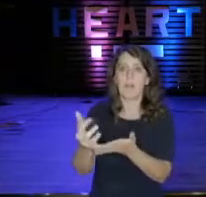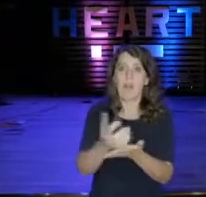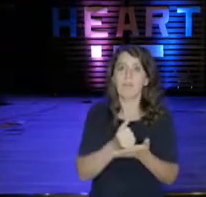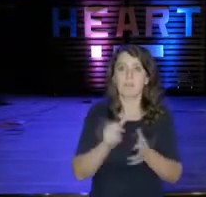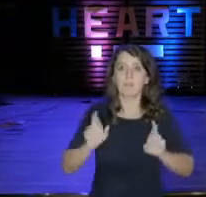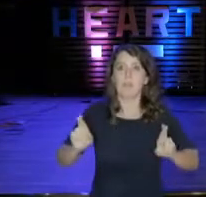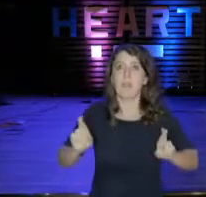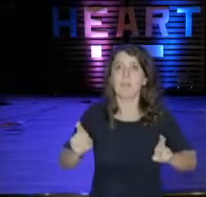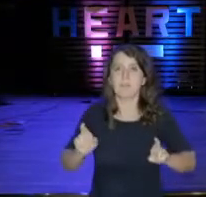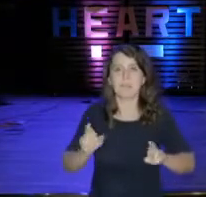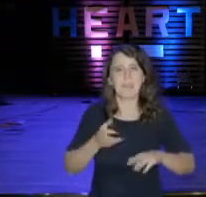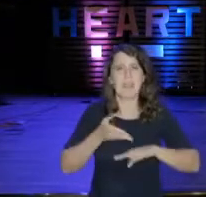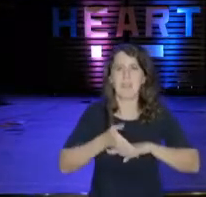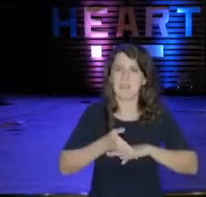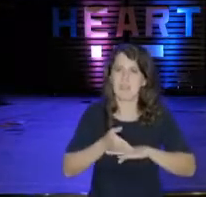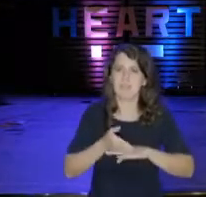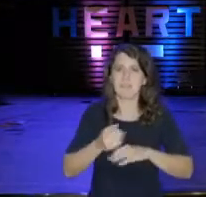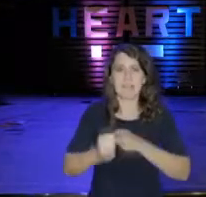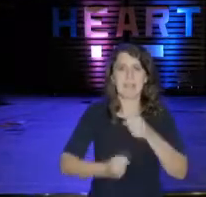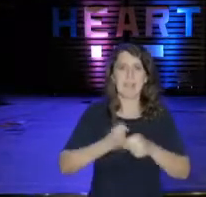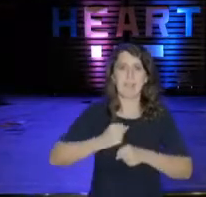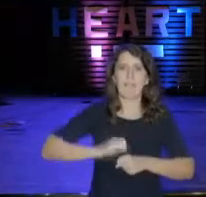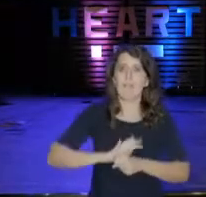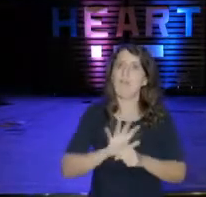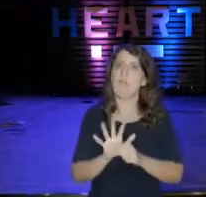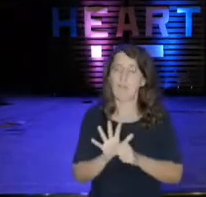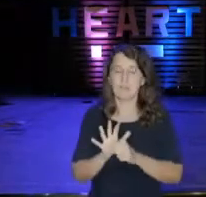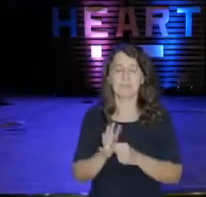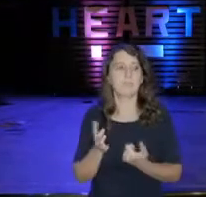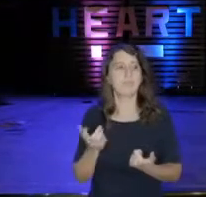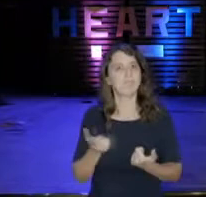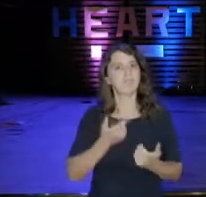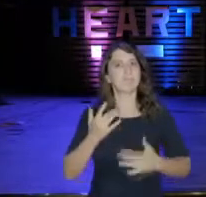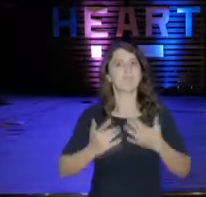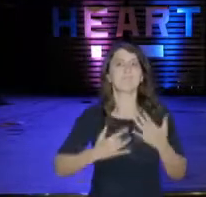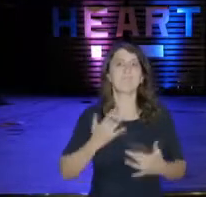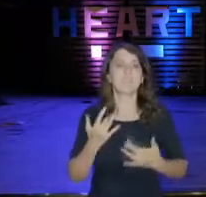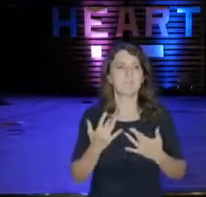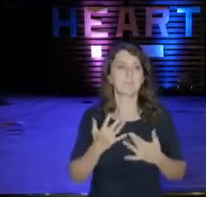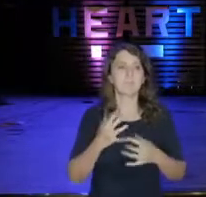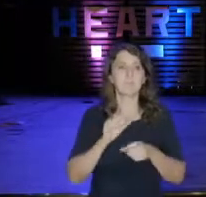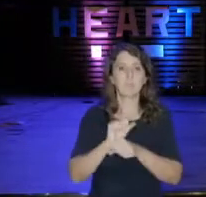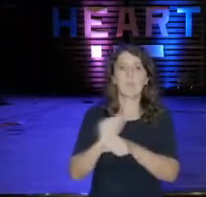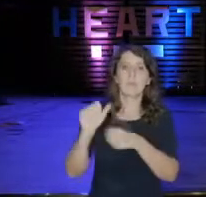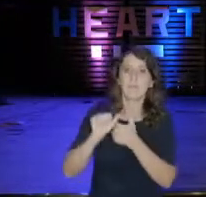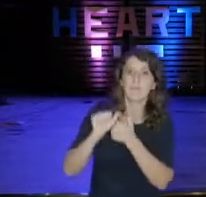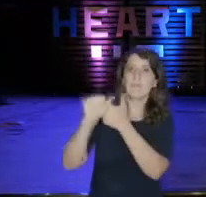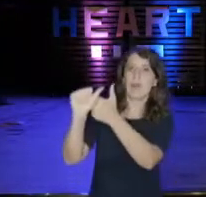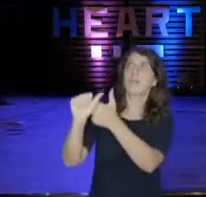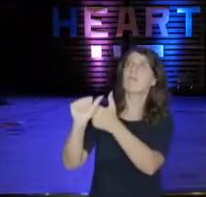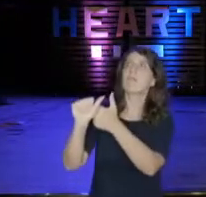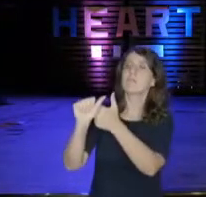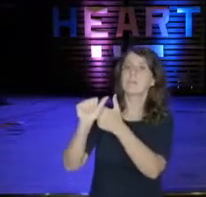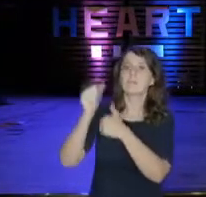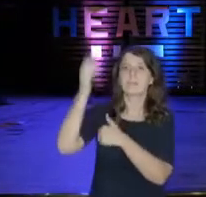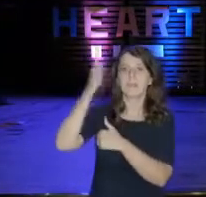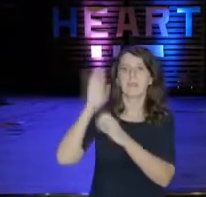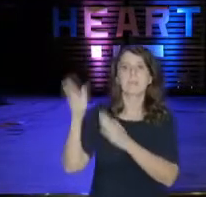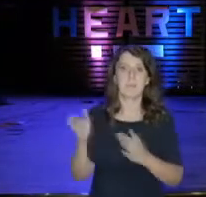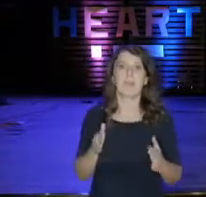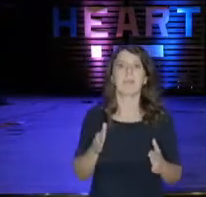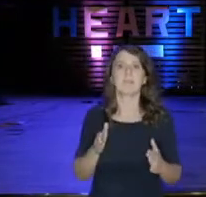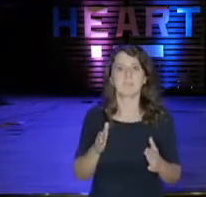especially after this year that we've been coming off of. And we are excited to do the work that God has planned for Visalia with you